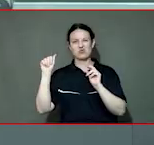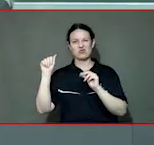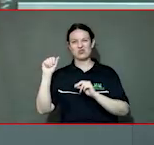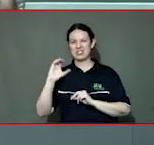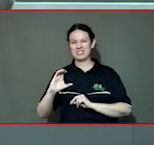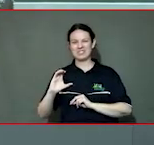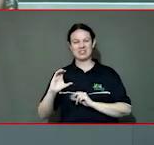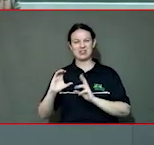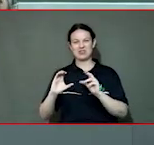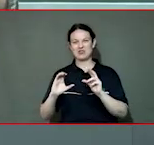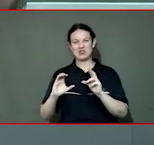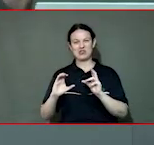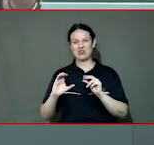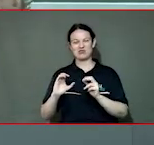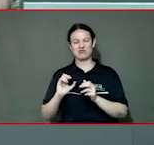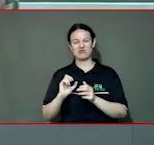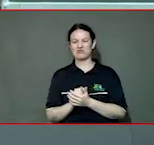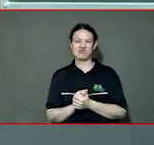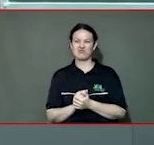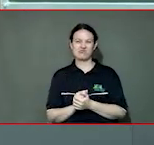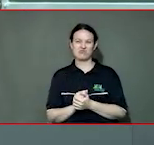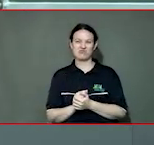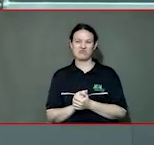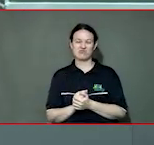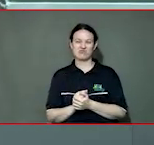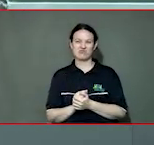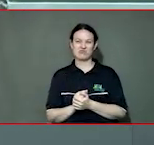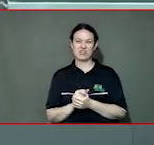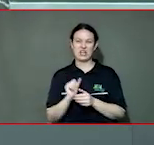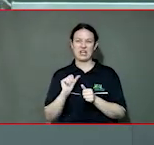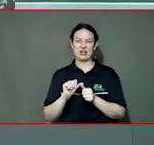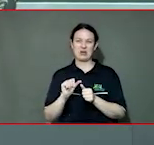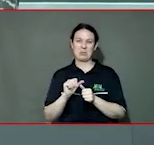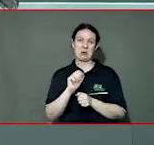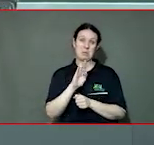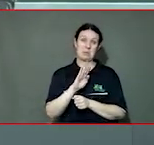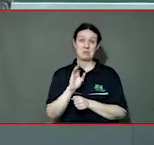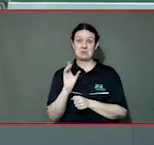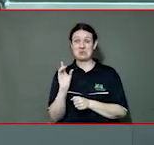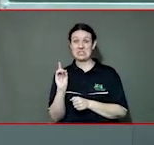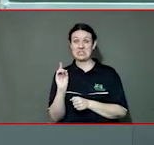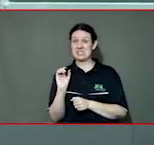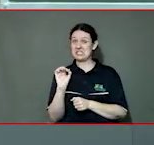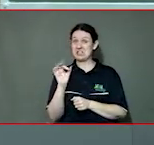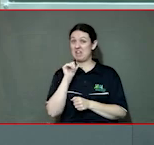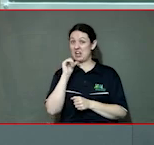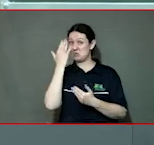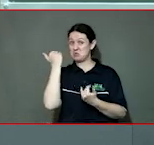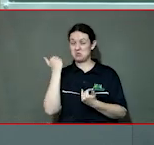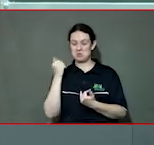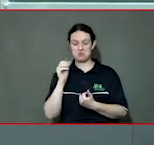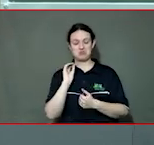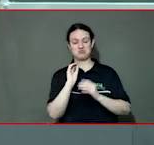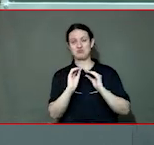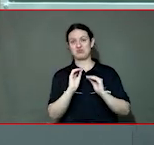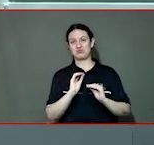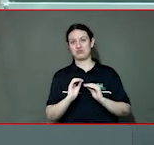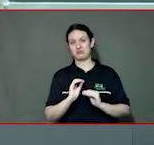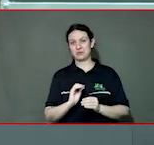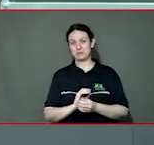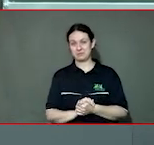C, not always just because they tell you choose C. So rather choose B or D.